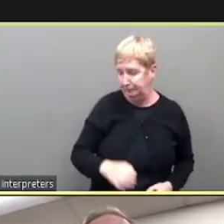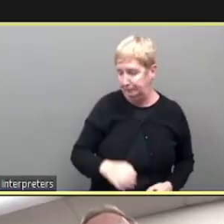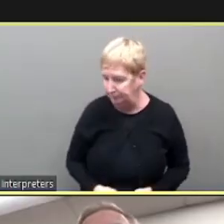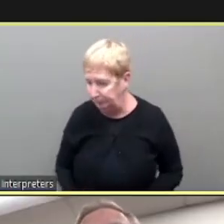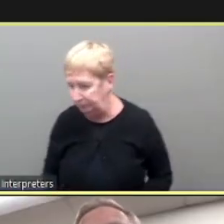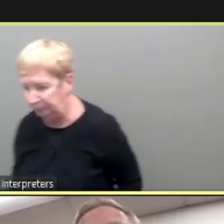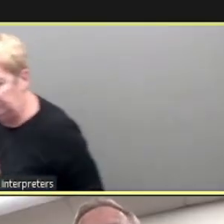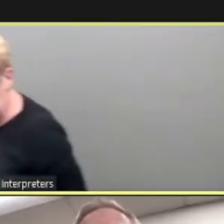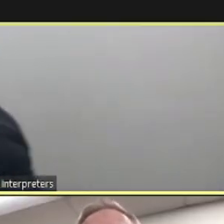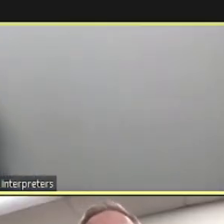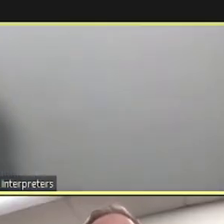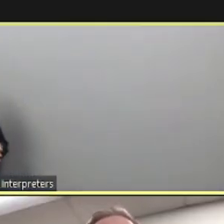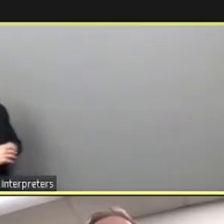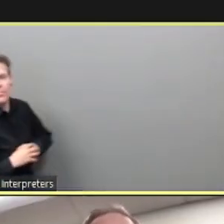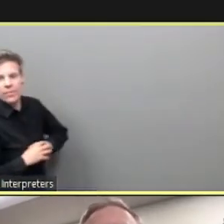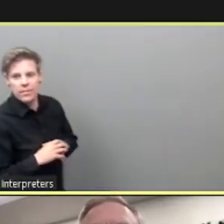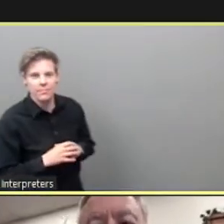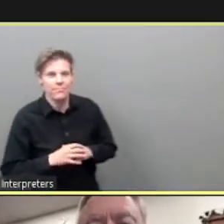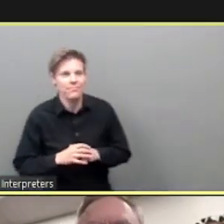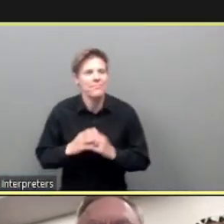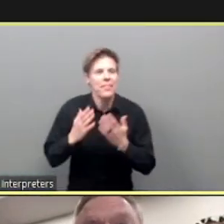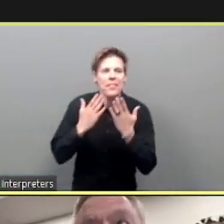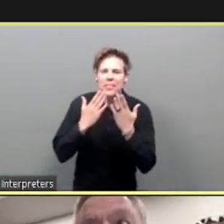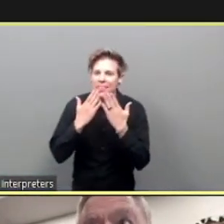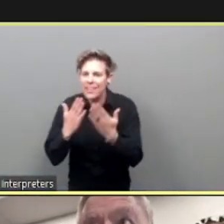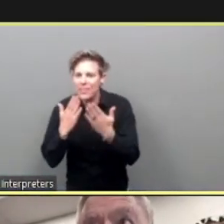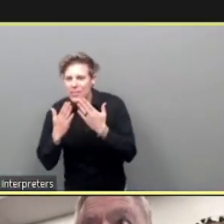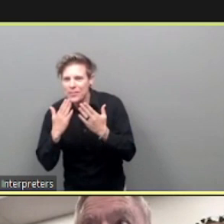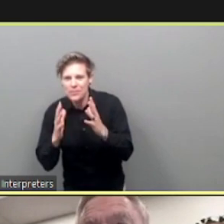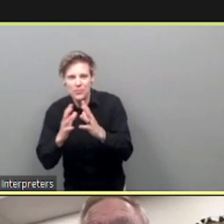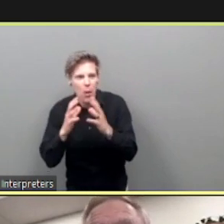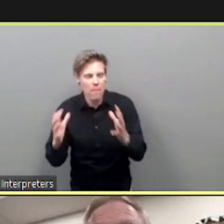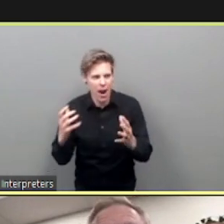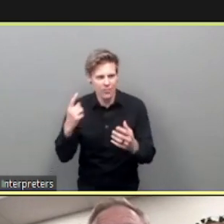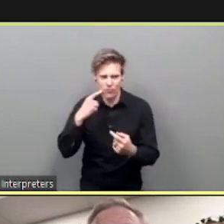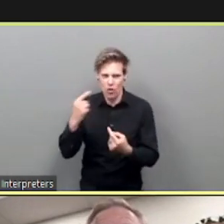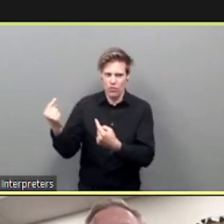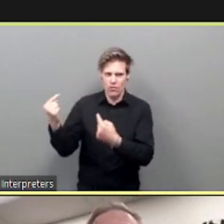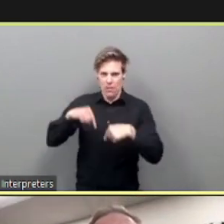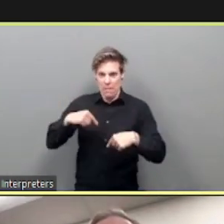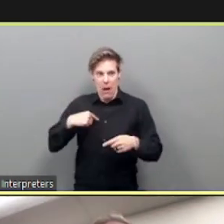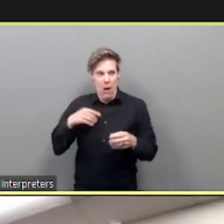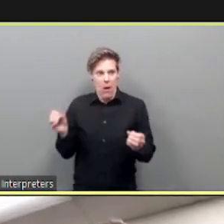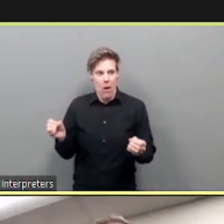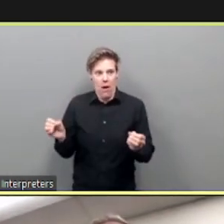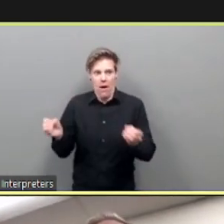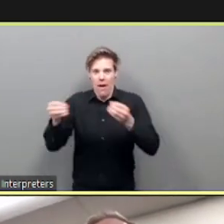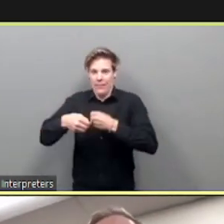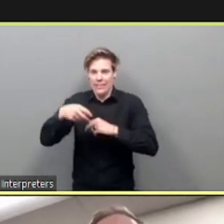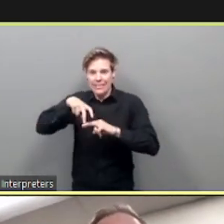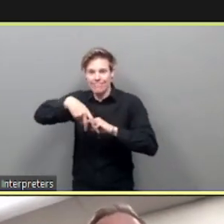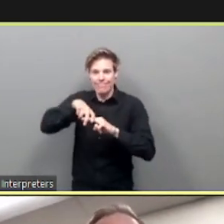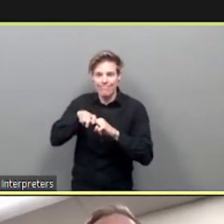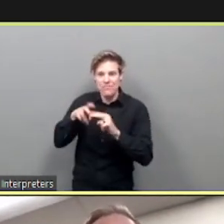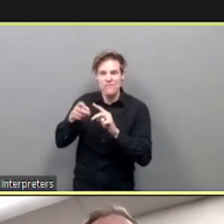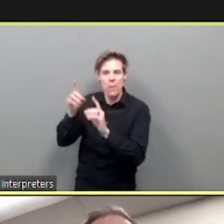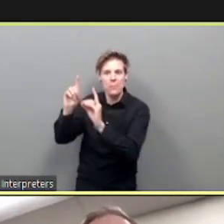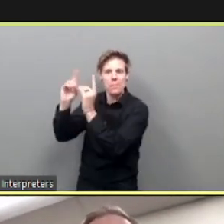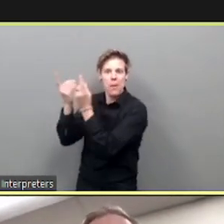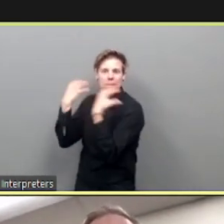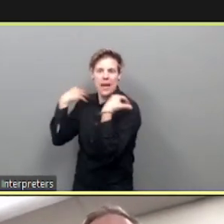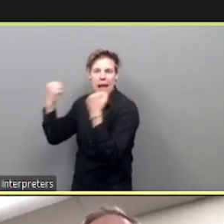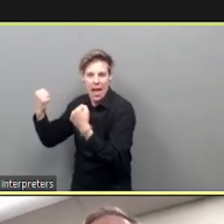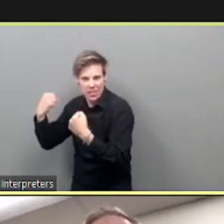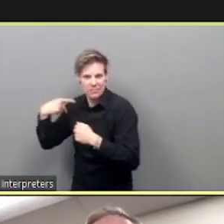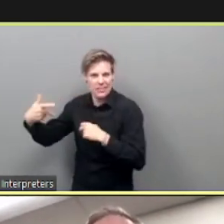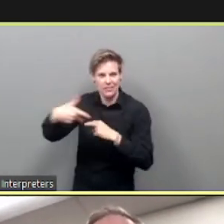Thank you very much, Christine. I'm coming to you all today from my office at the Department of Health, and I'm experiencing a little